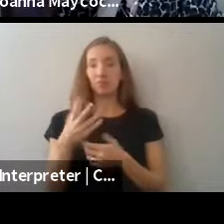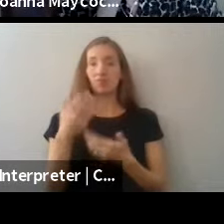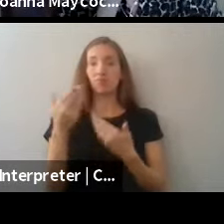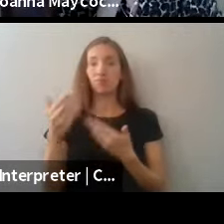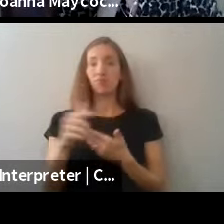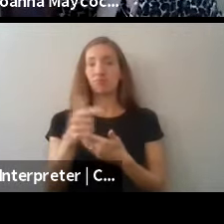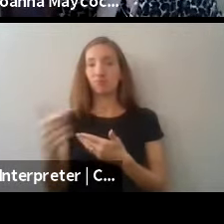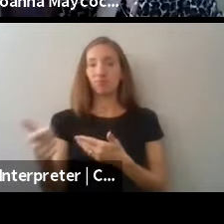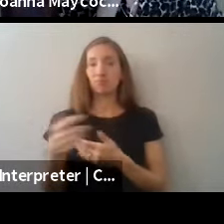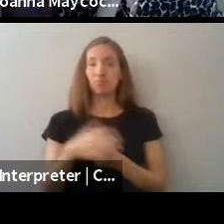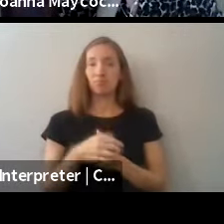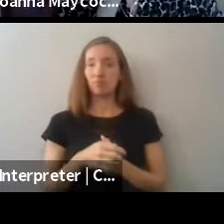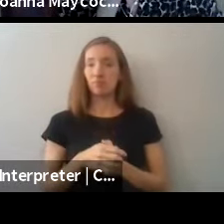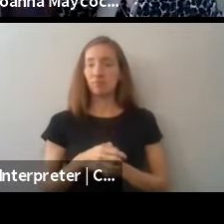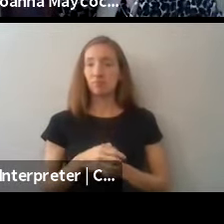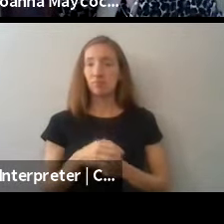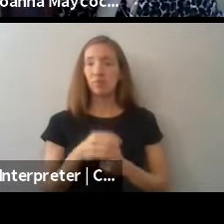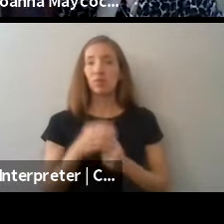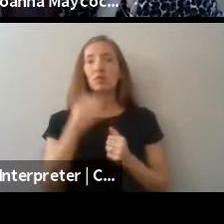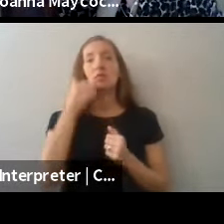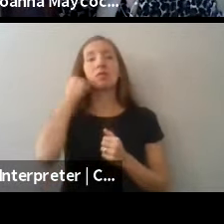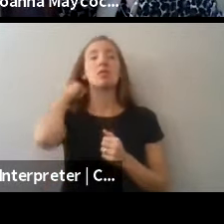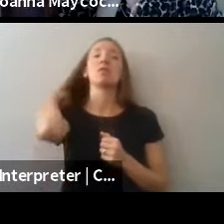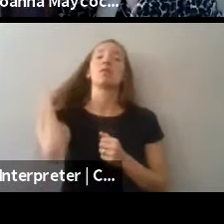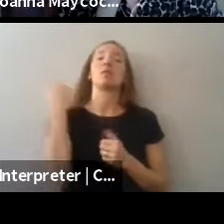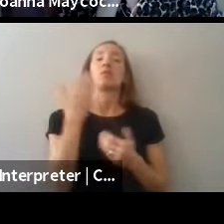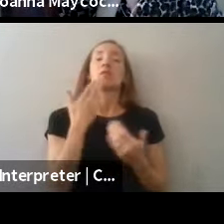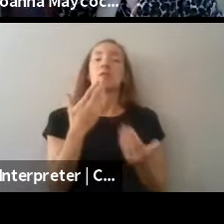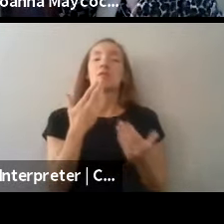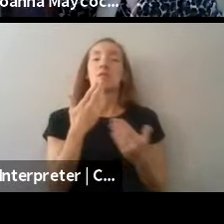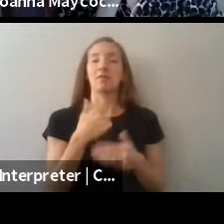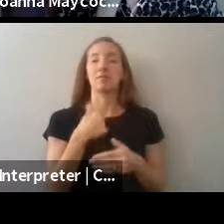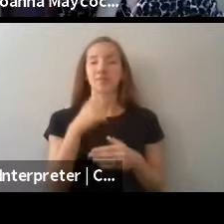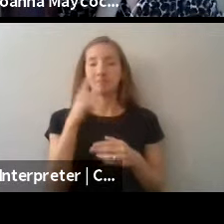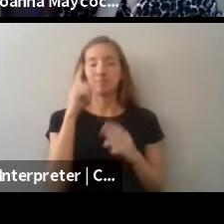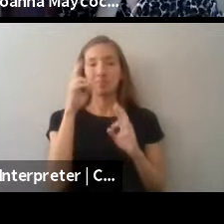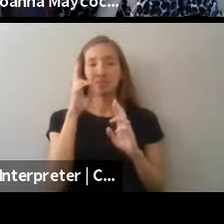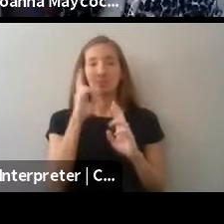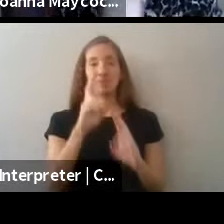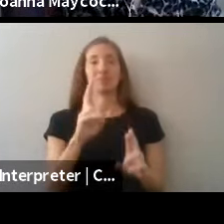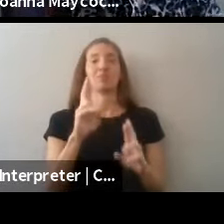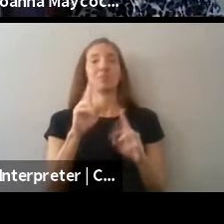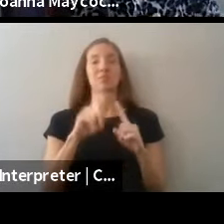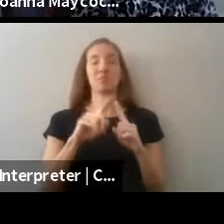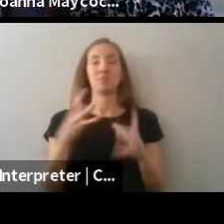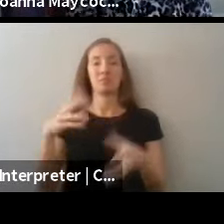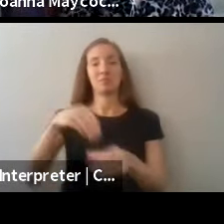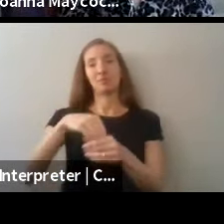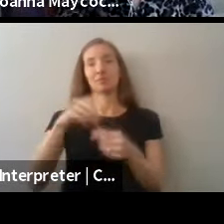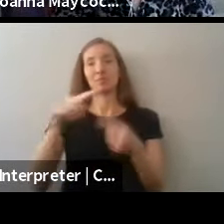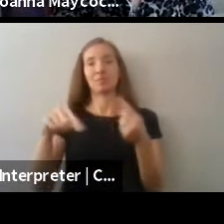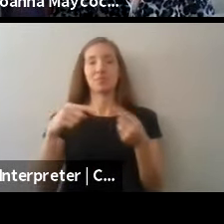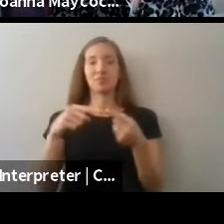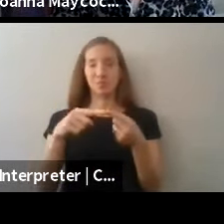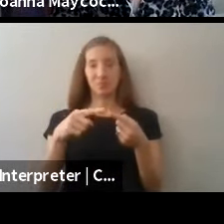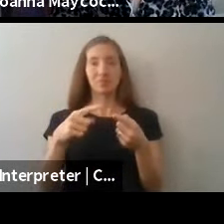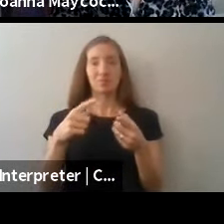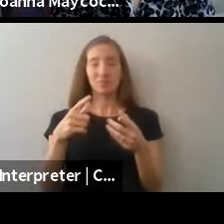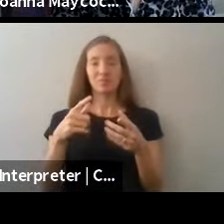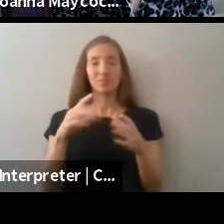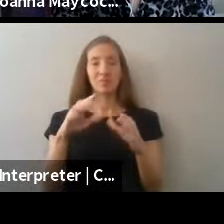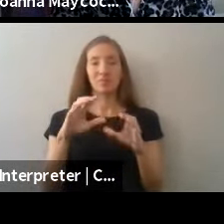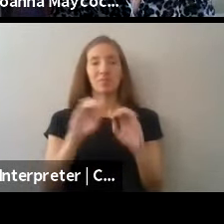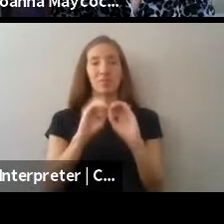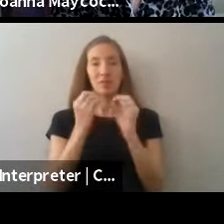thoughts. Thank you, Sarah. I am honored to be part of this high-level panel and want to warmly thank UN